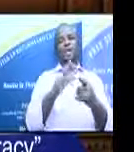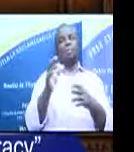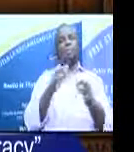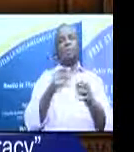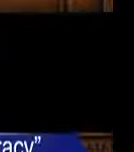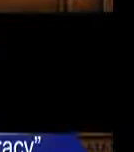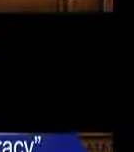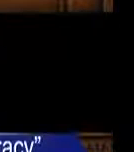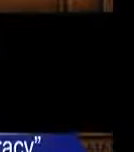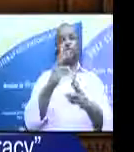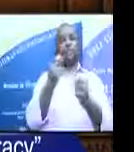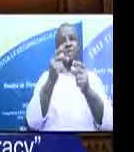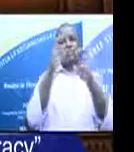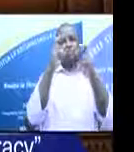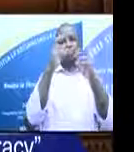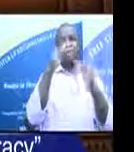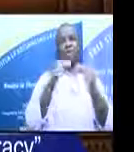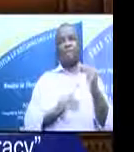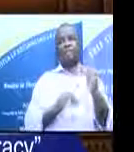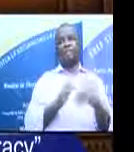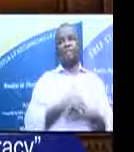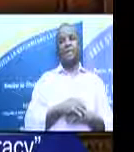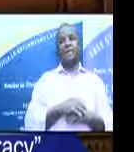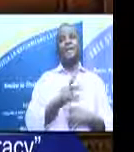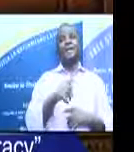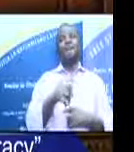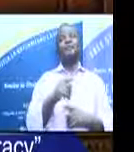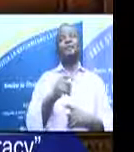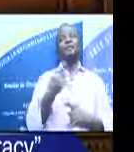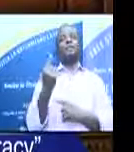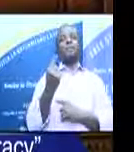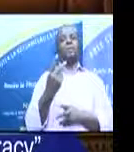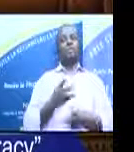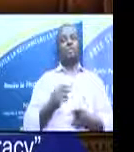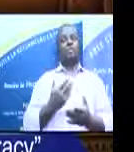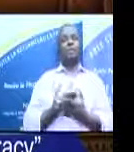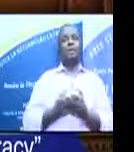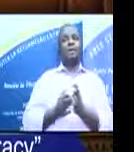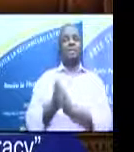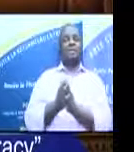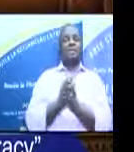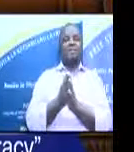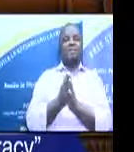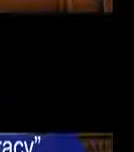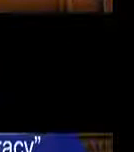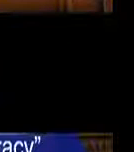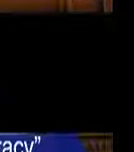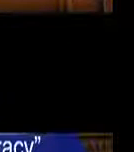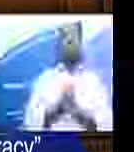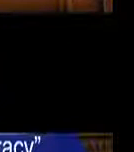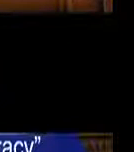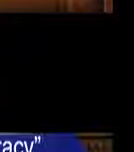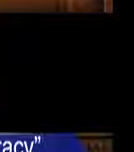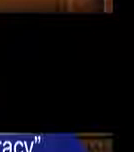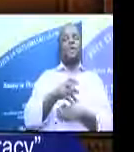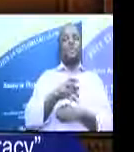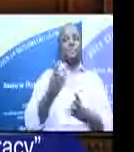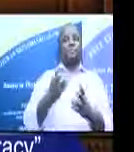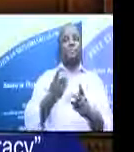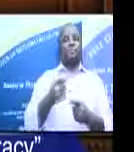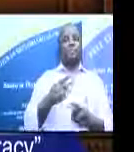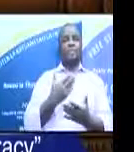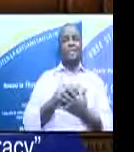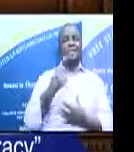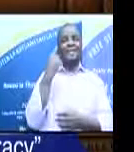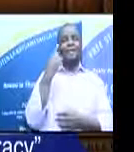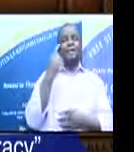address inequalities, because it is the only way that we can encourage and motivate our province to think and